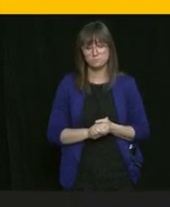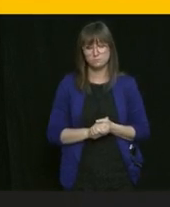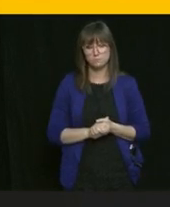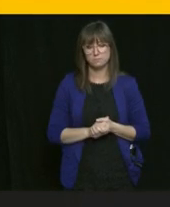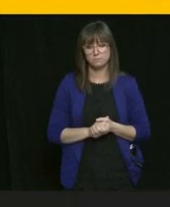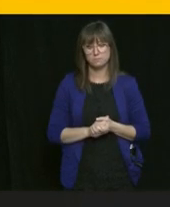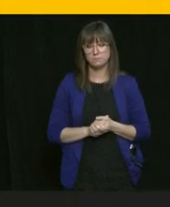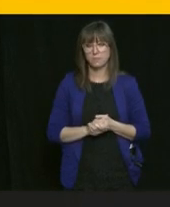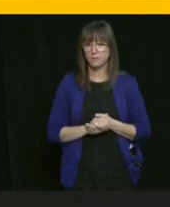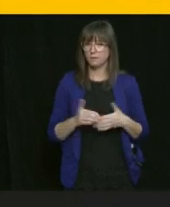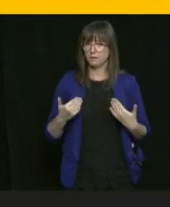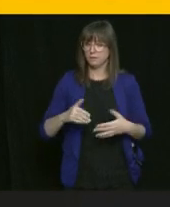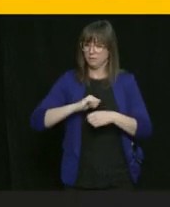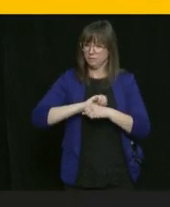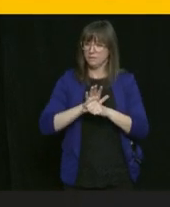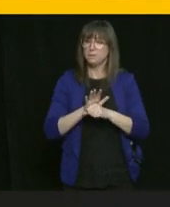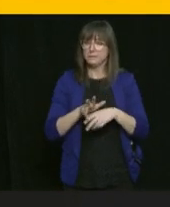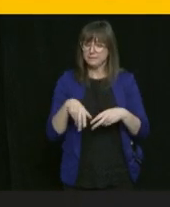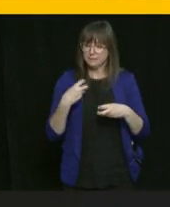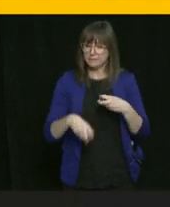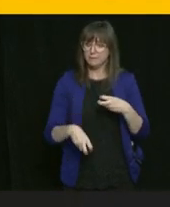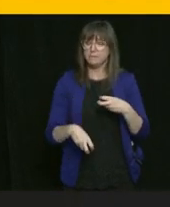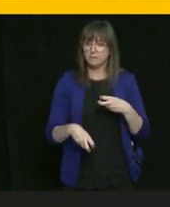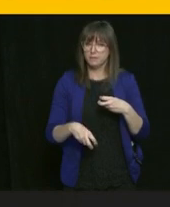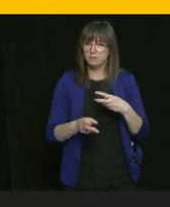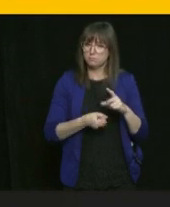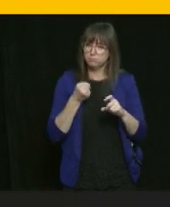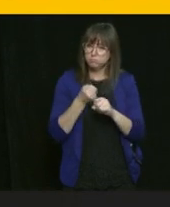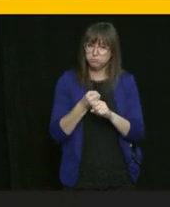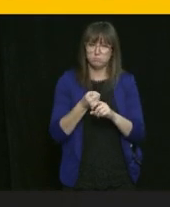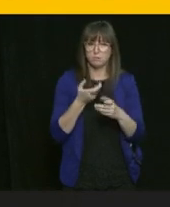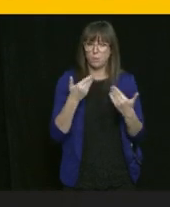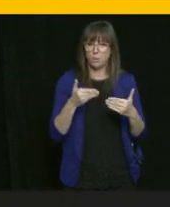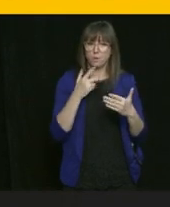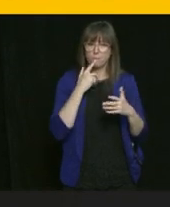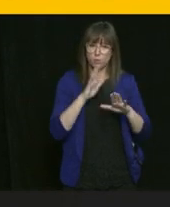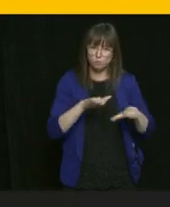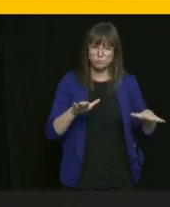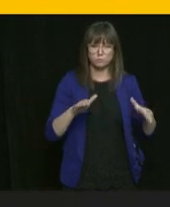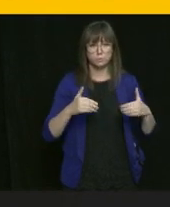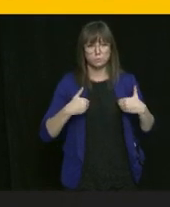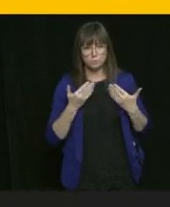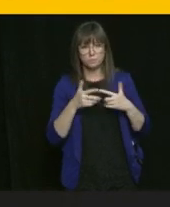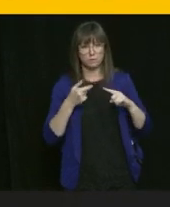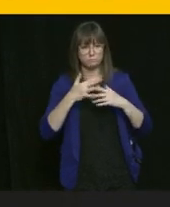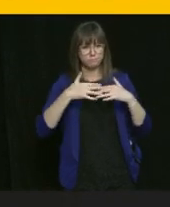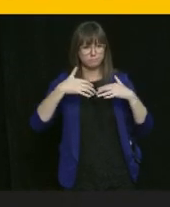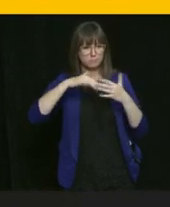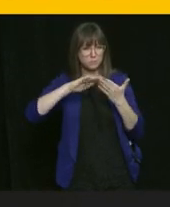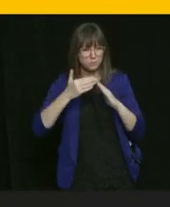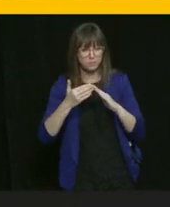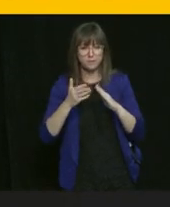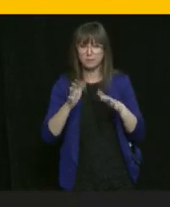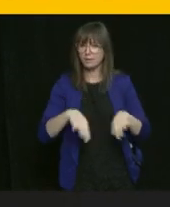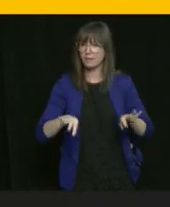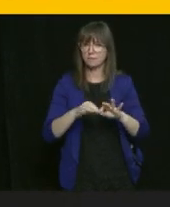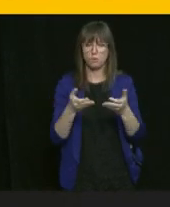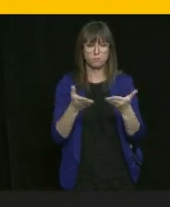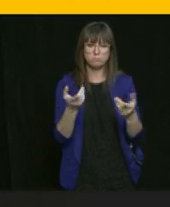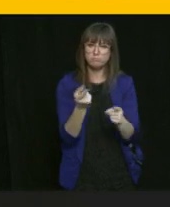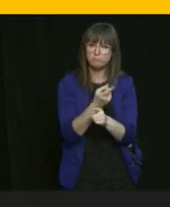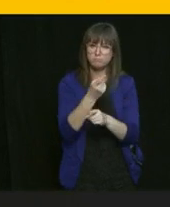The pandemic has been difficult in many ways for Indigenous children and youth. We must make sure everyone gets the support they